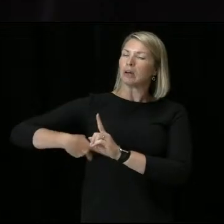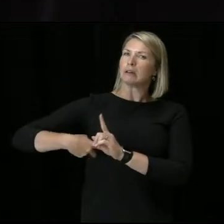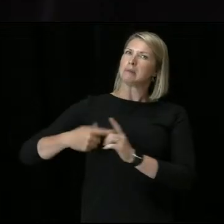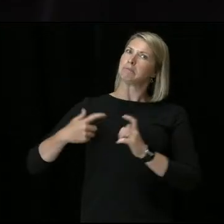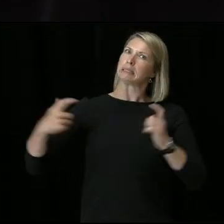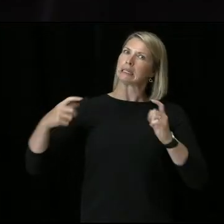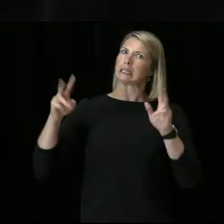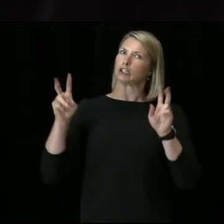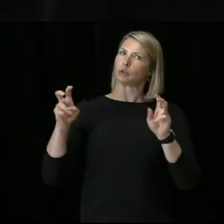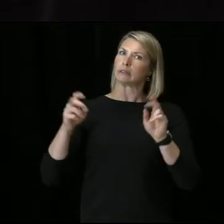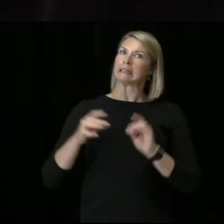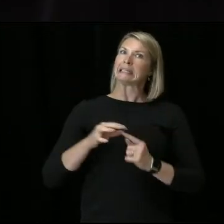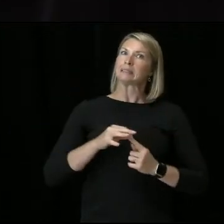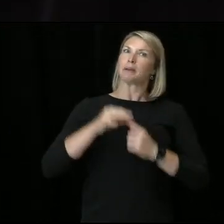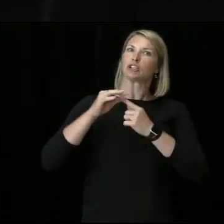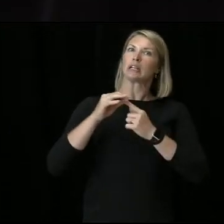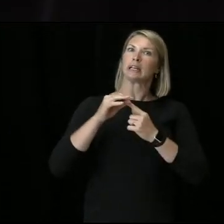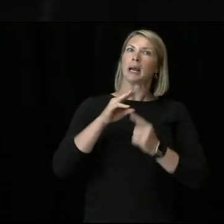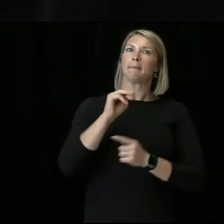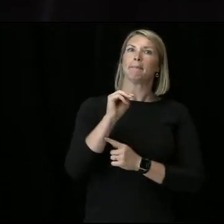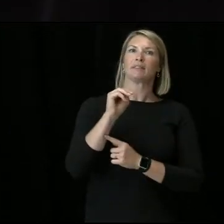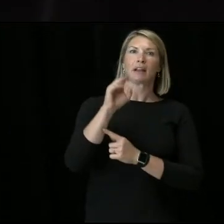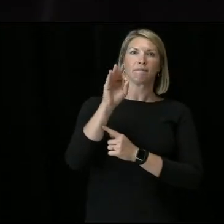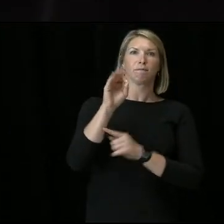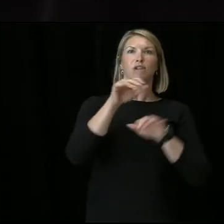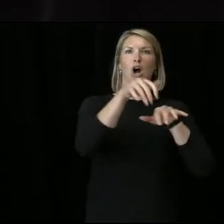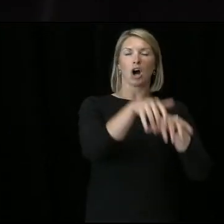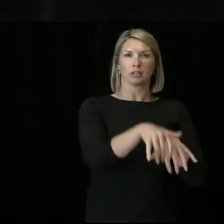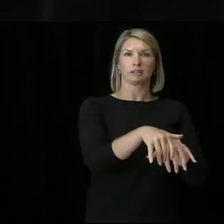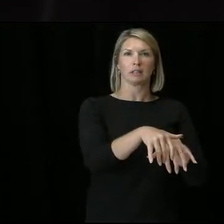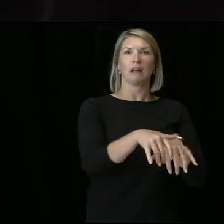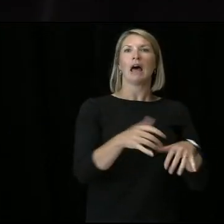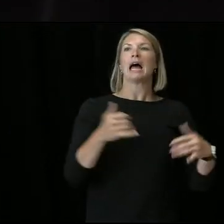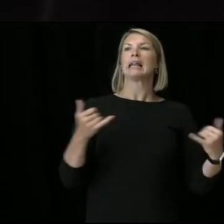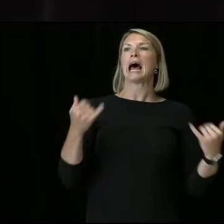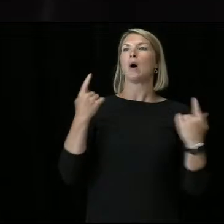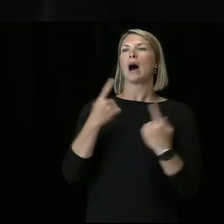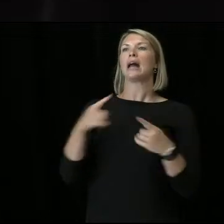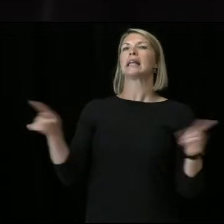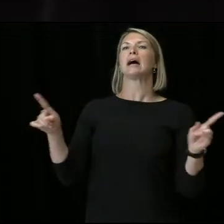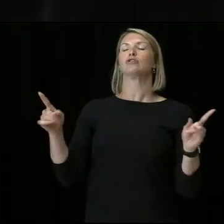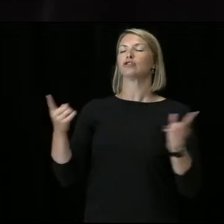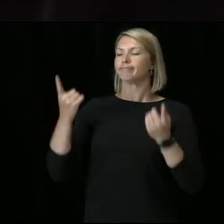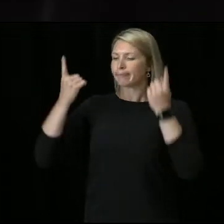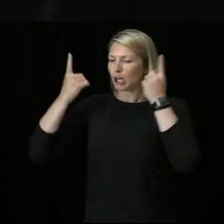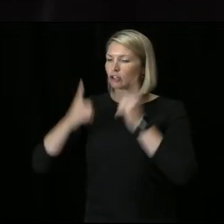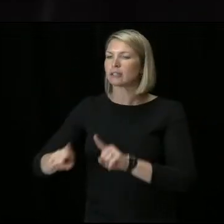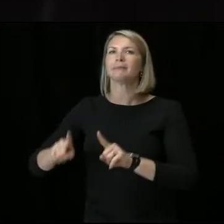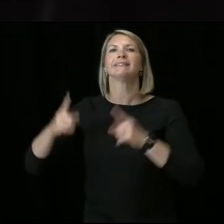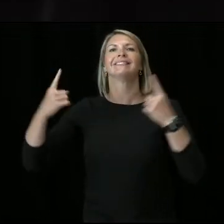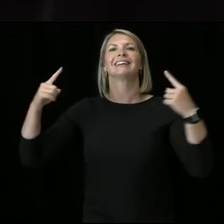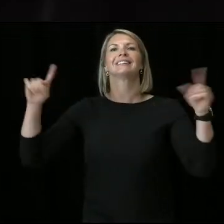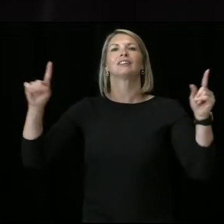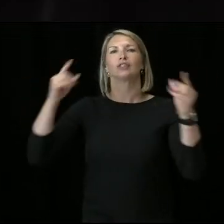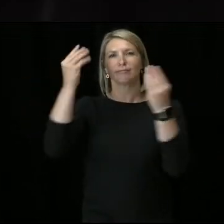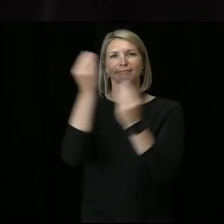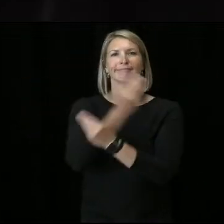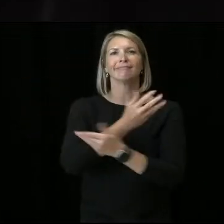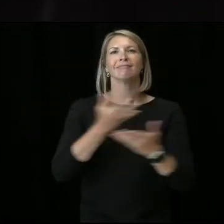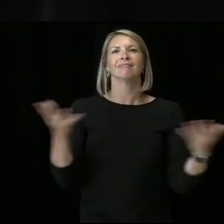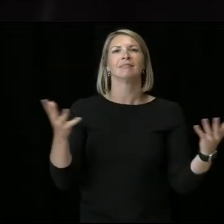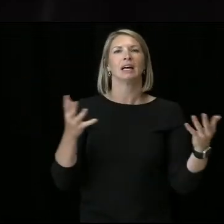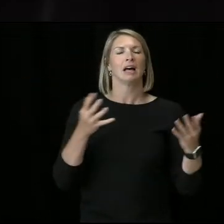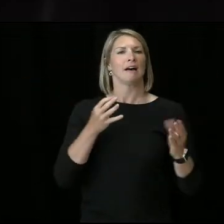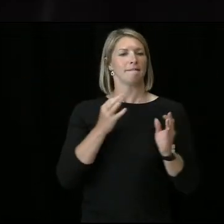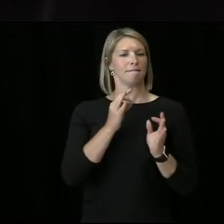Muskrat Falls. And on that front, I can announce that we've landed agreements with the government of Newfoundland and Labrador that will ensure